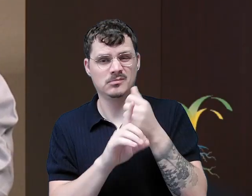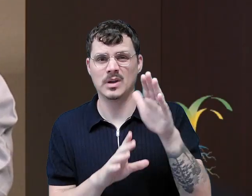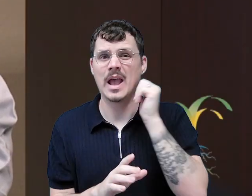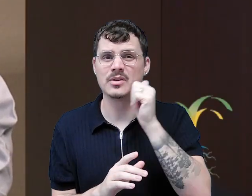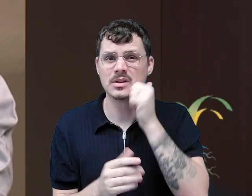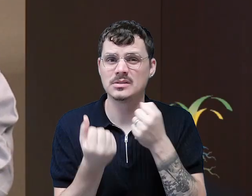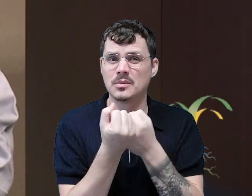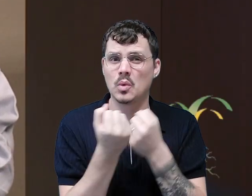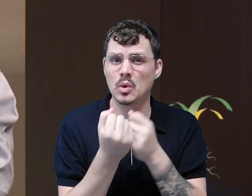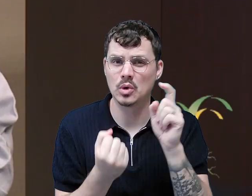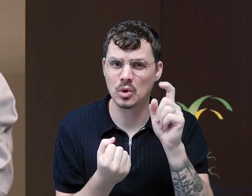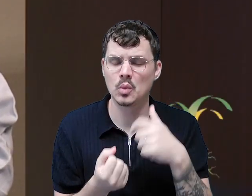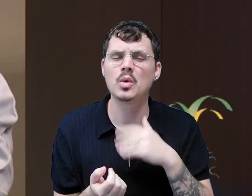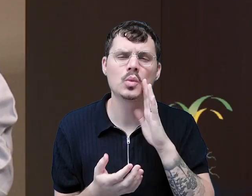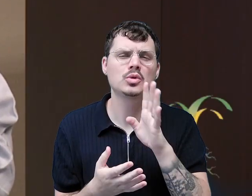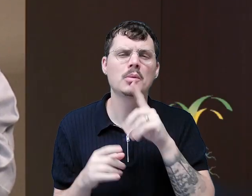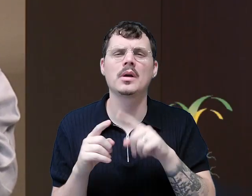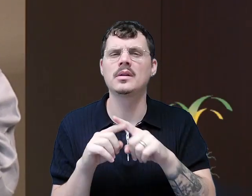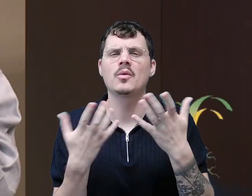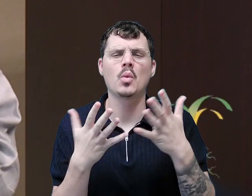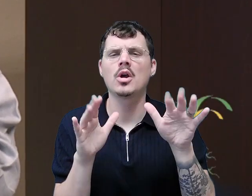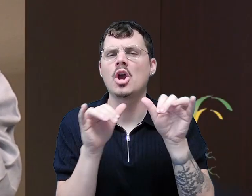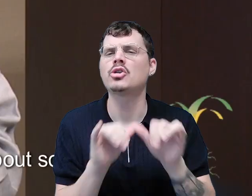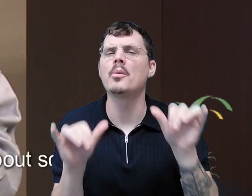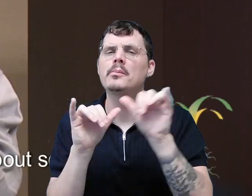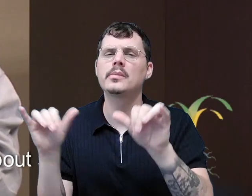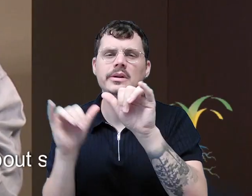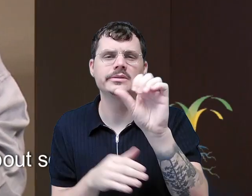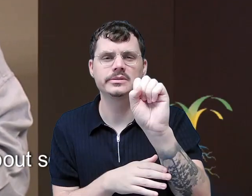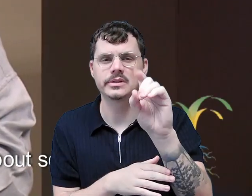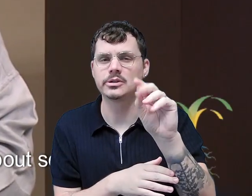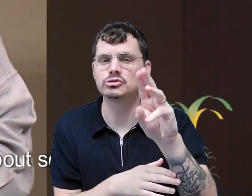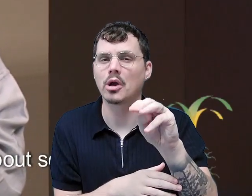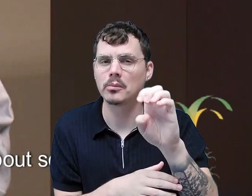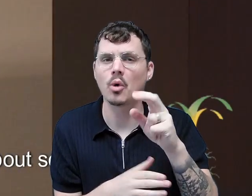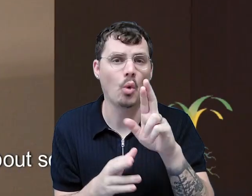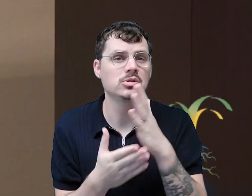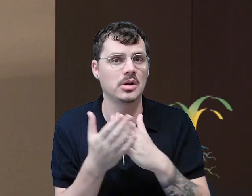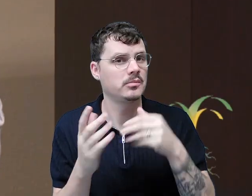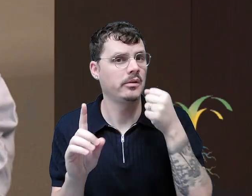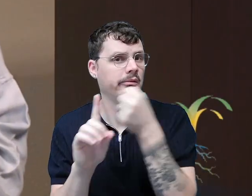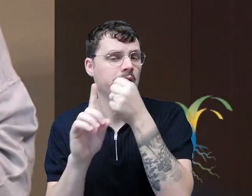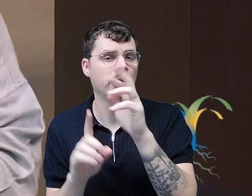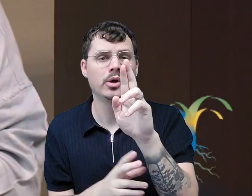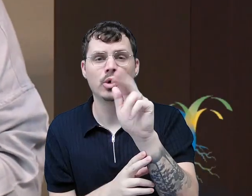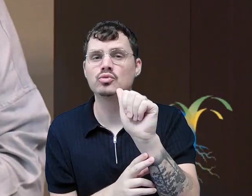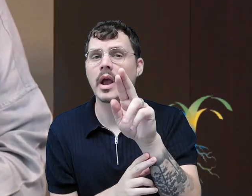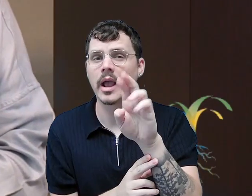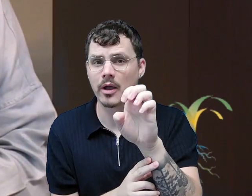everyday support? We'll talk about some fairly common syndromes, and we'll talk about some very